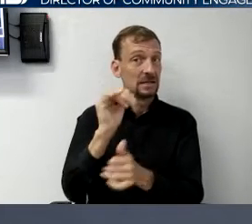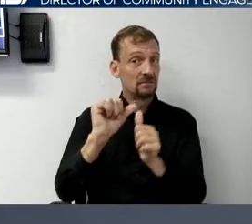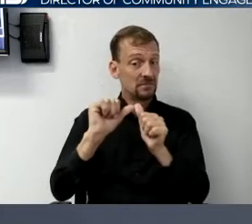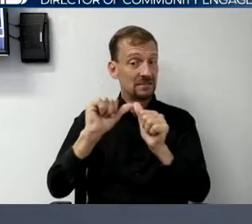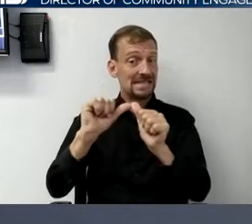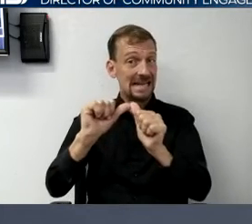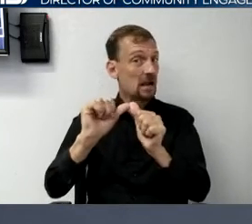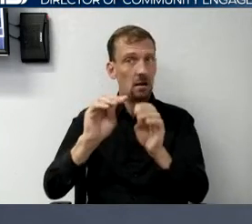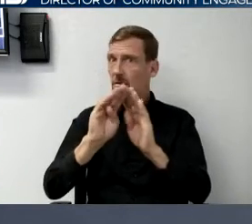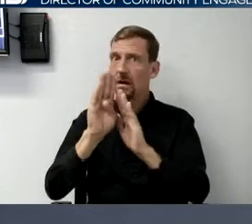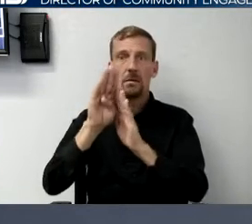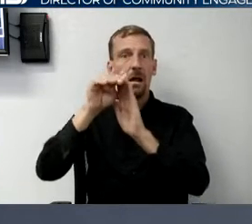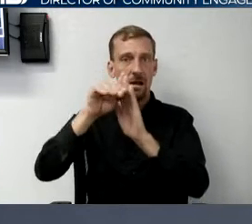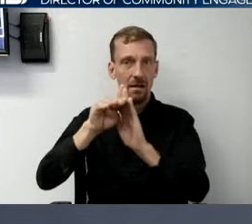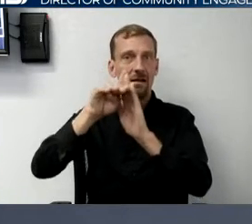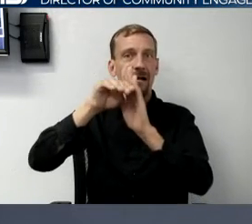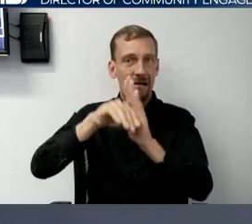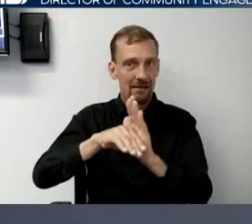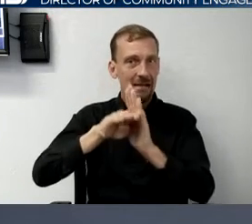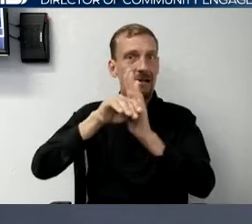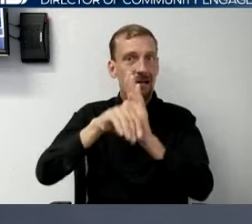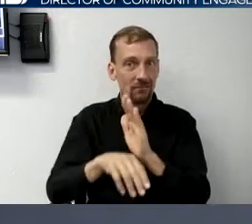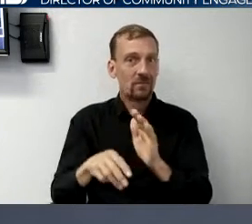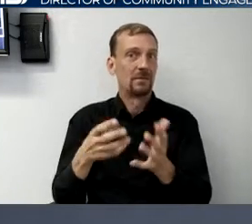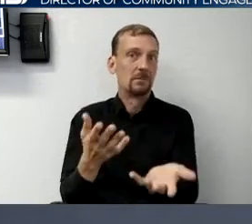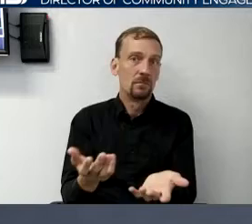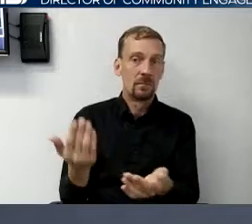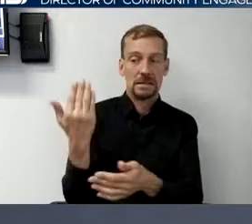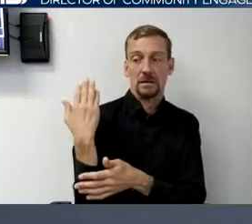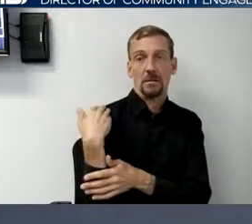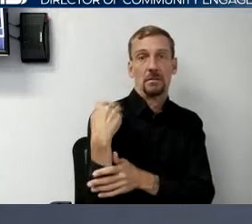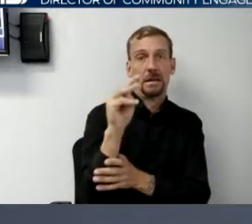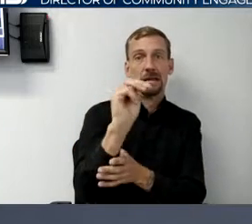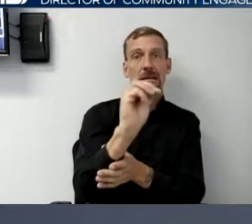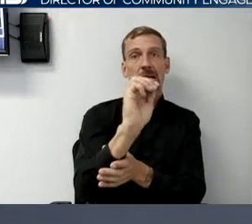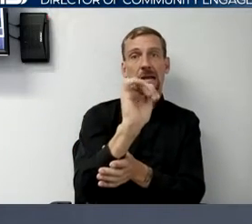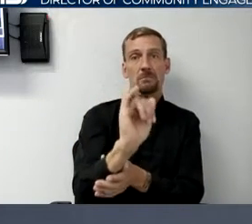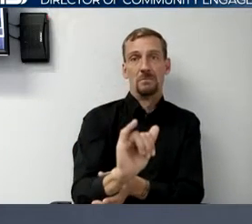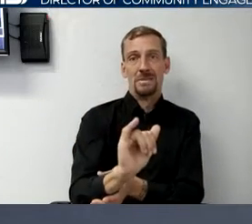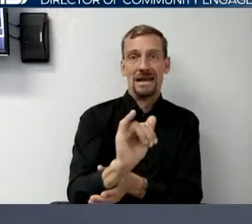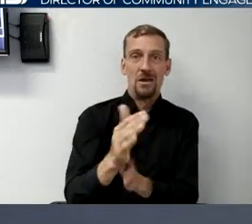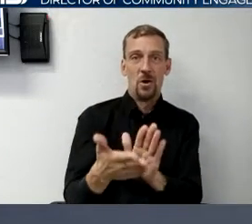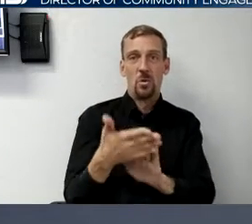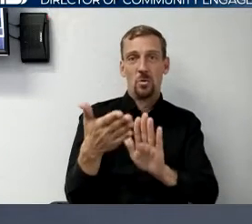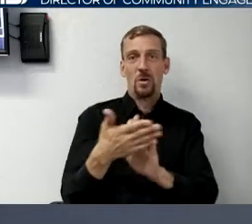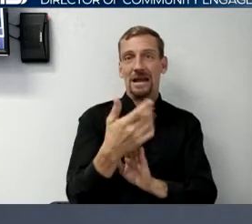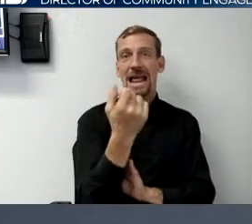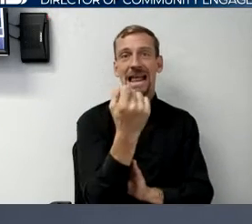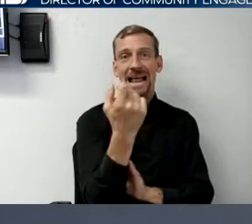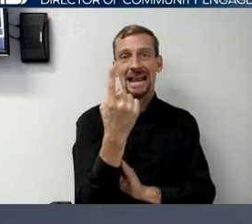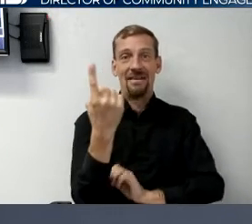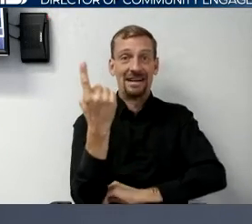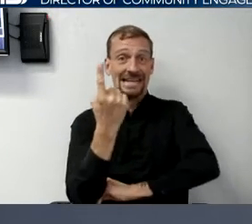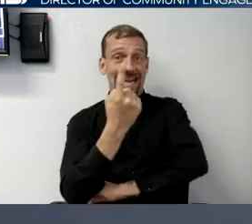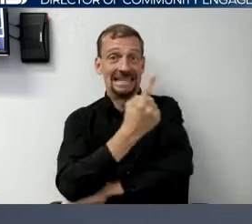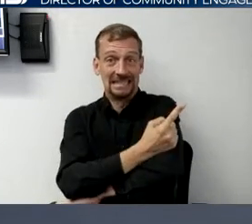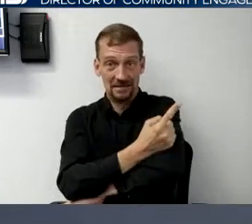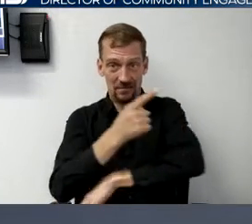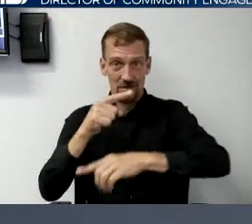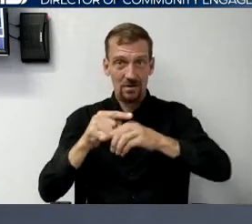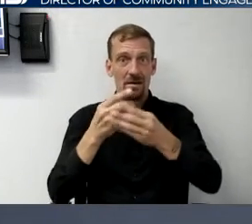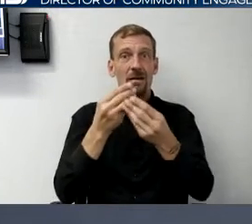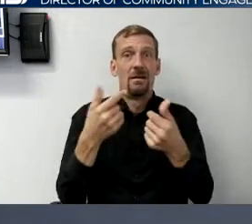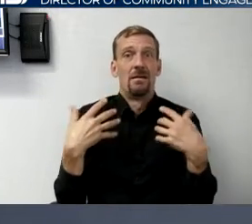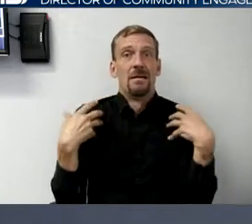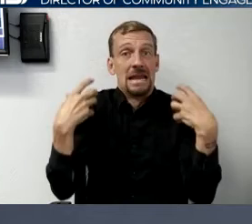steadily declining over the last 3 months. So back in May, it was consistently running at 11 days or slightly higher.